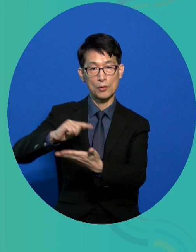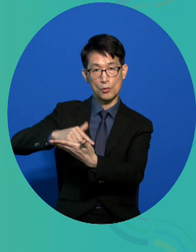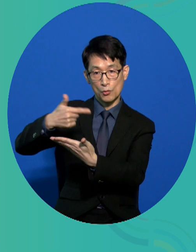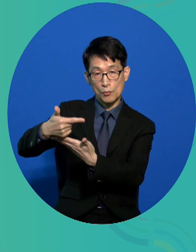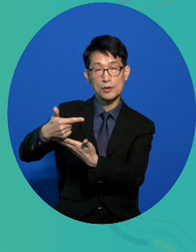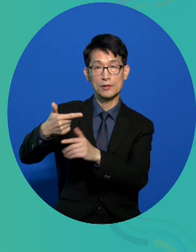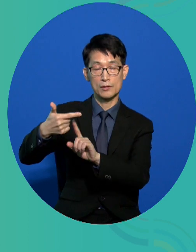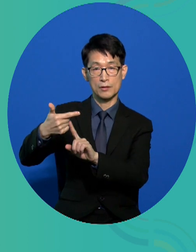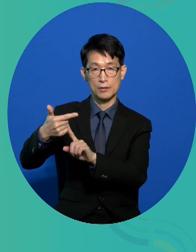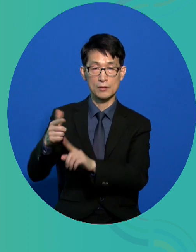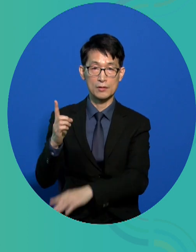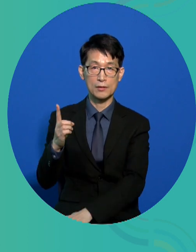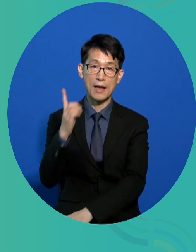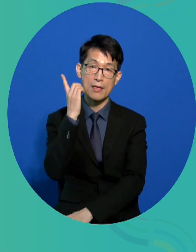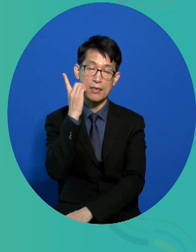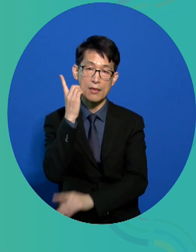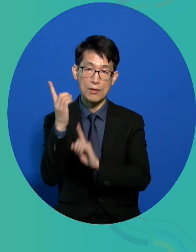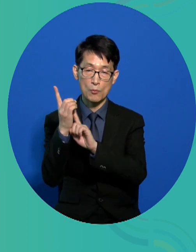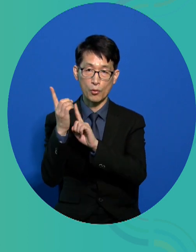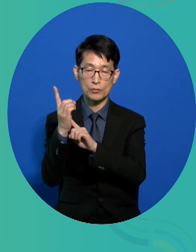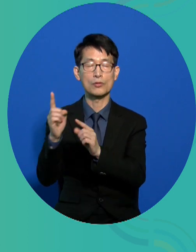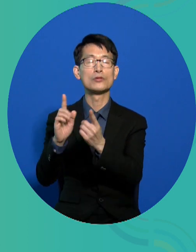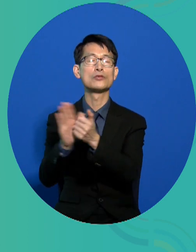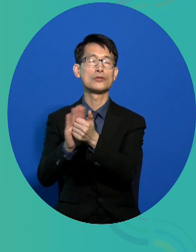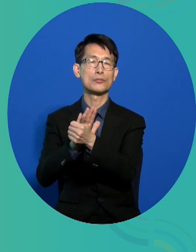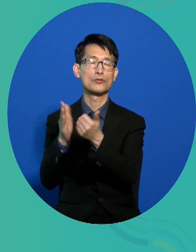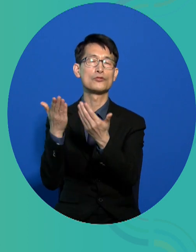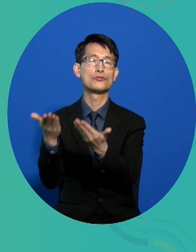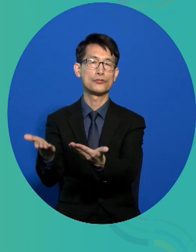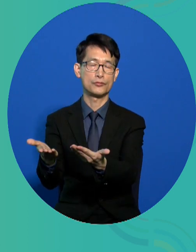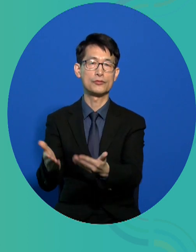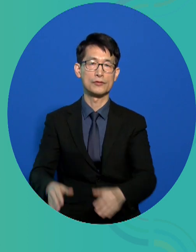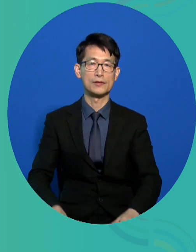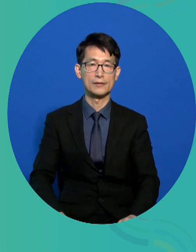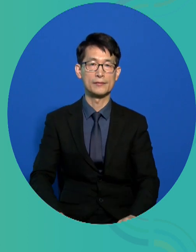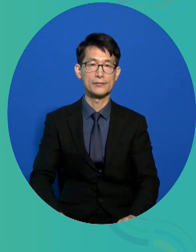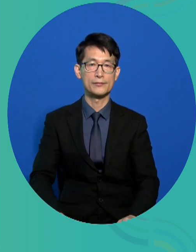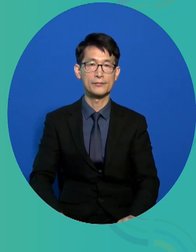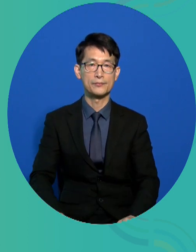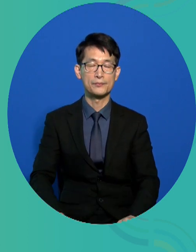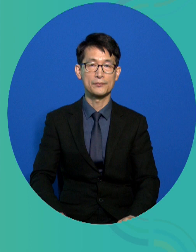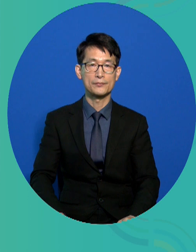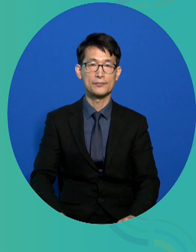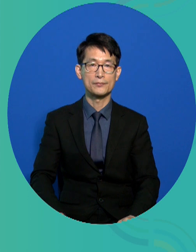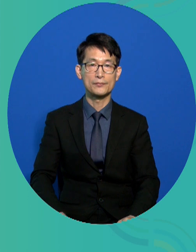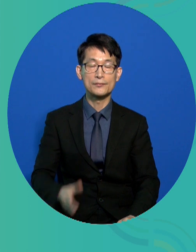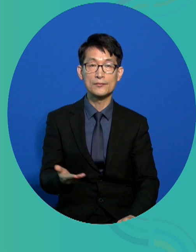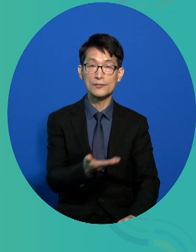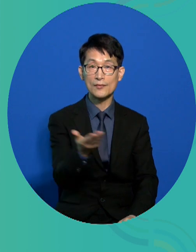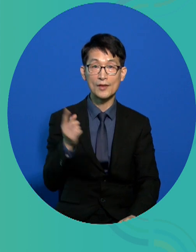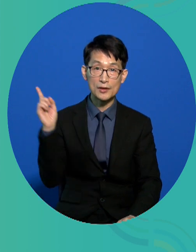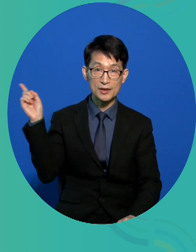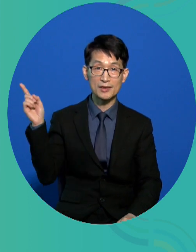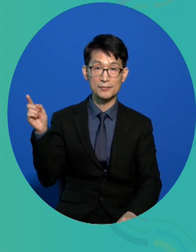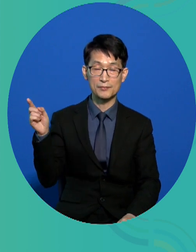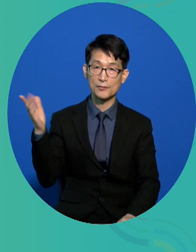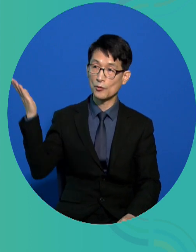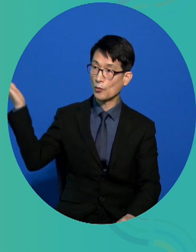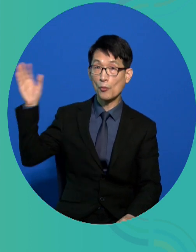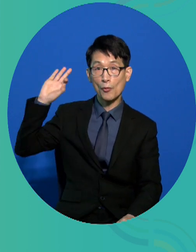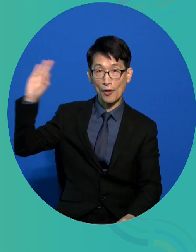as the first language. So as you can see, this is the text translation service that we are utilizing